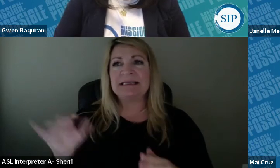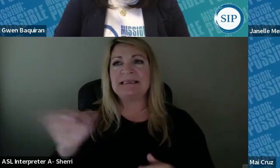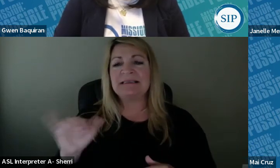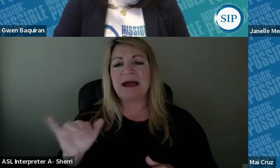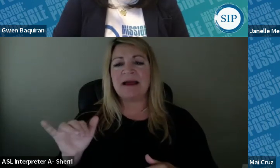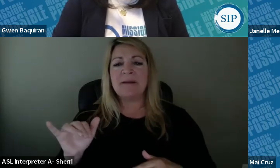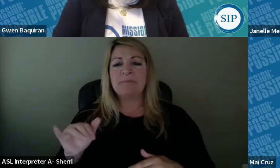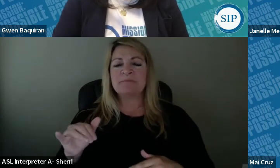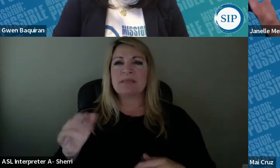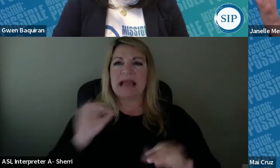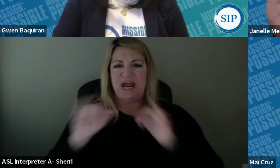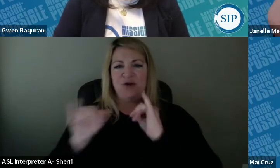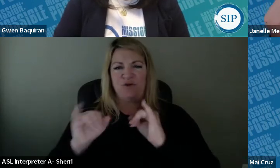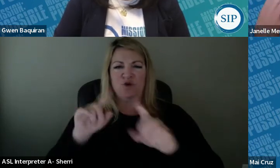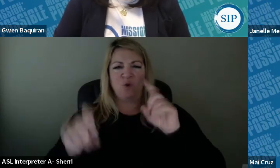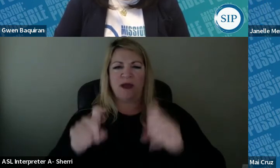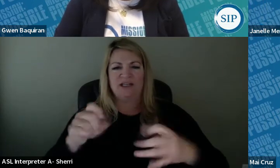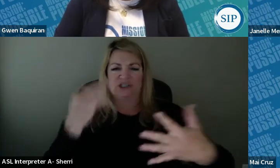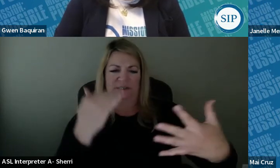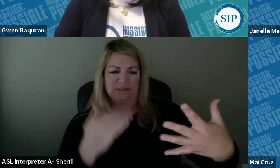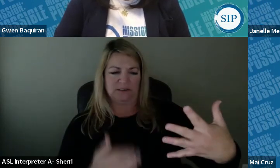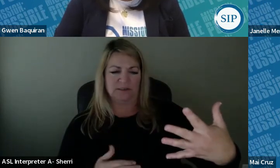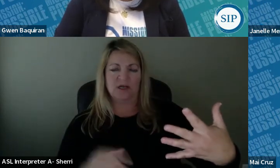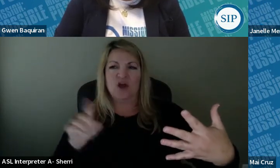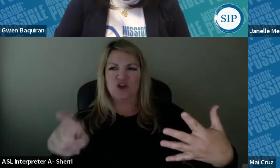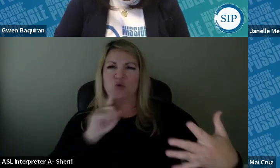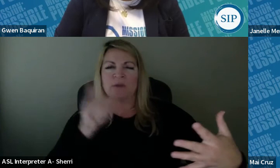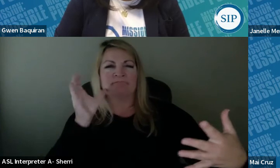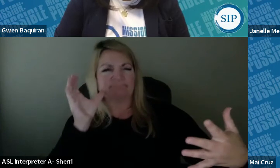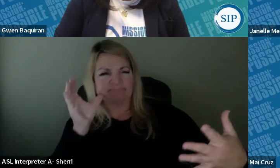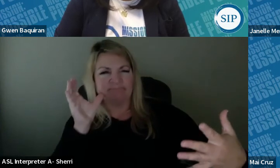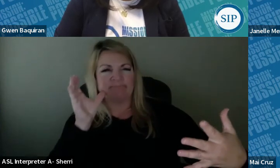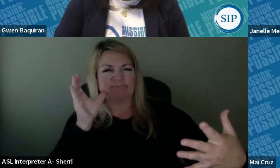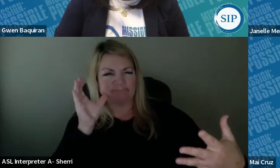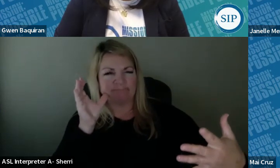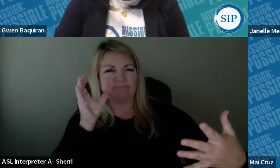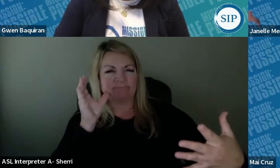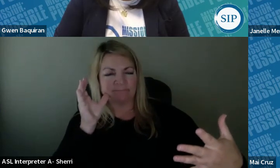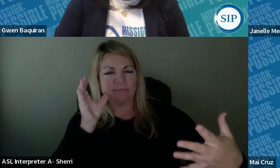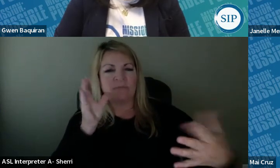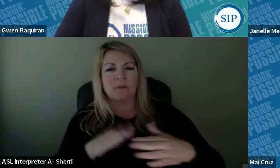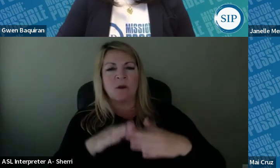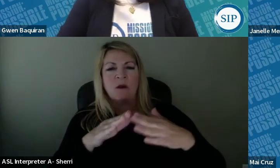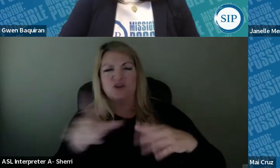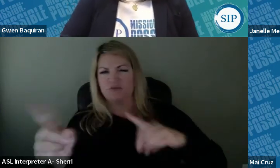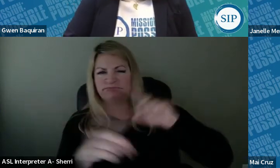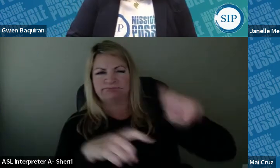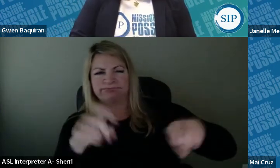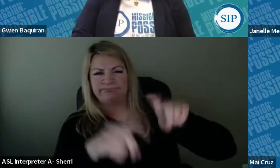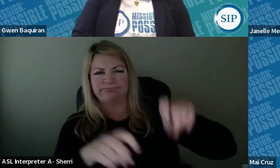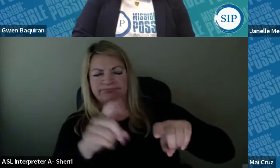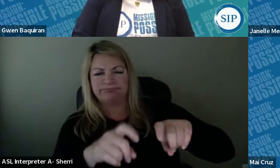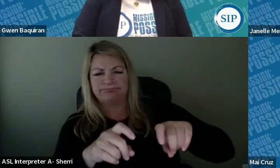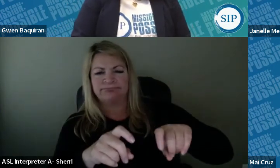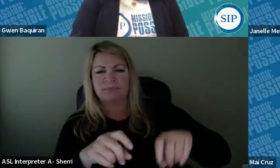set of interview questions where you are attentively listening and you're really asking open-ended questions where